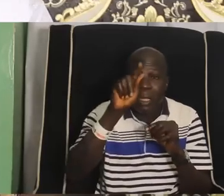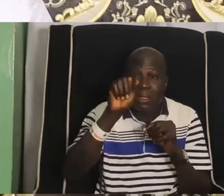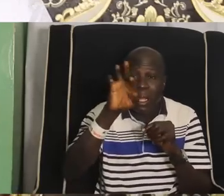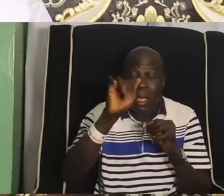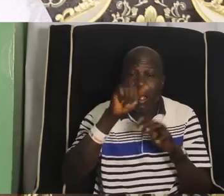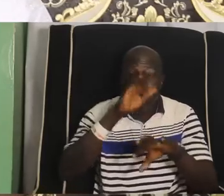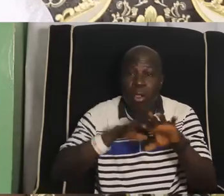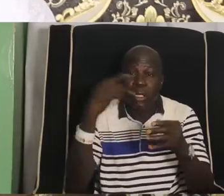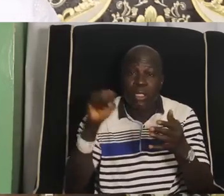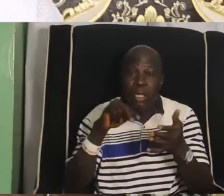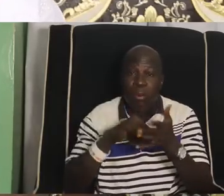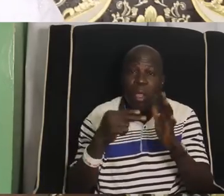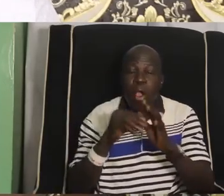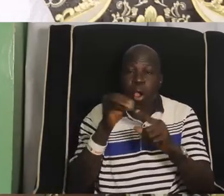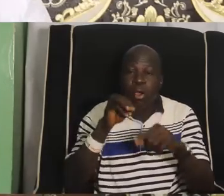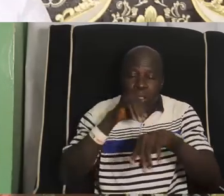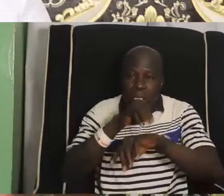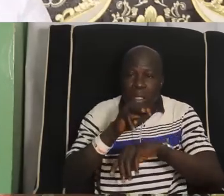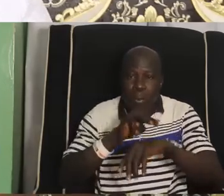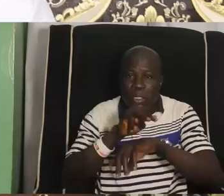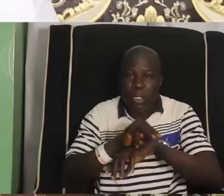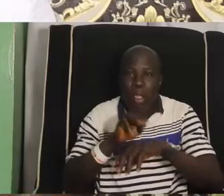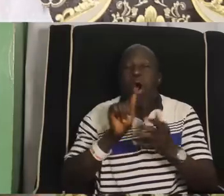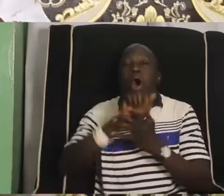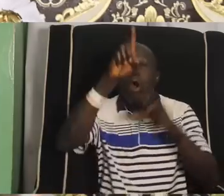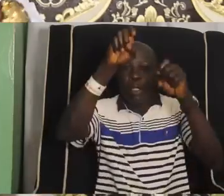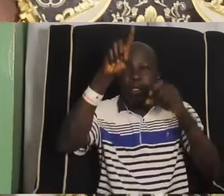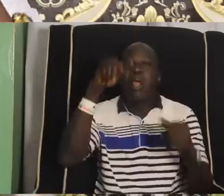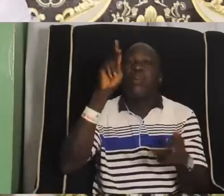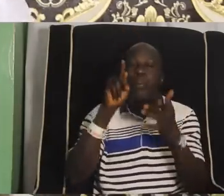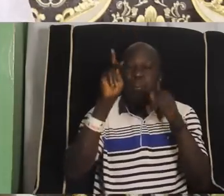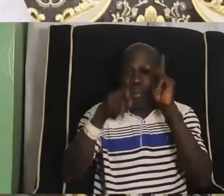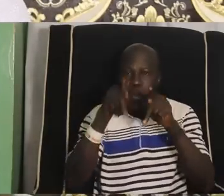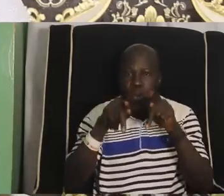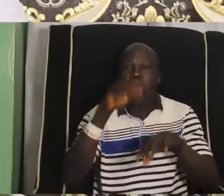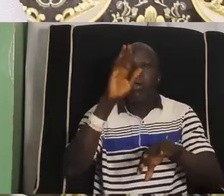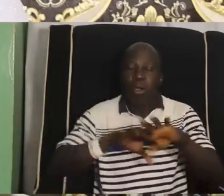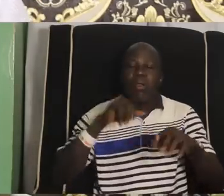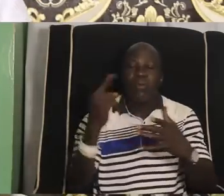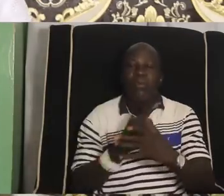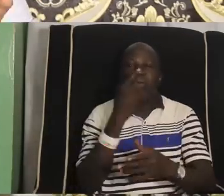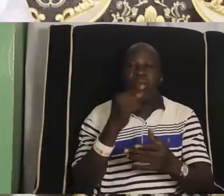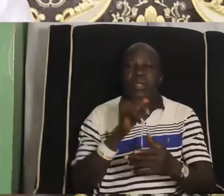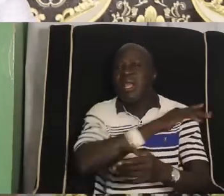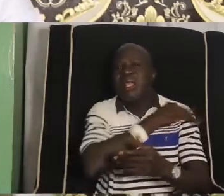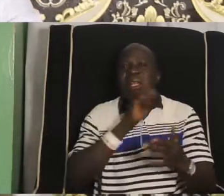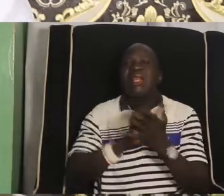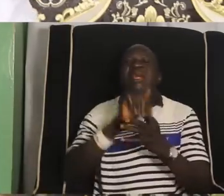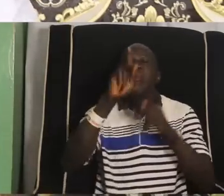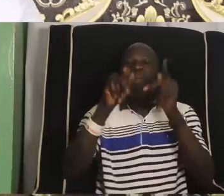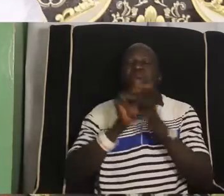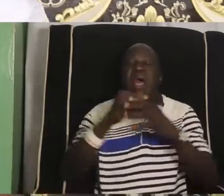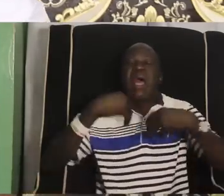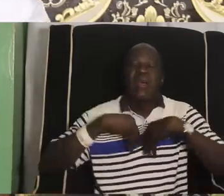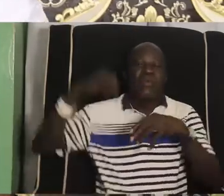number yen. You call the number. Abi ko message e. Or you message. Eyan gborun. To ba ko pe wole. They are calling. Awon ni ma ni ori